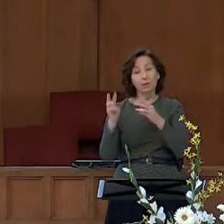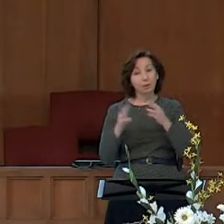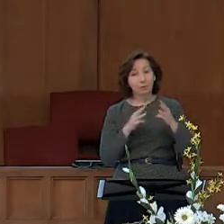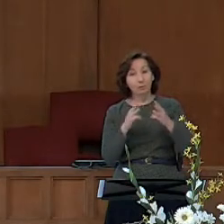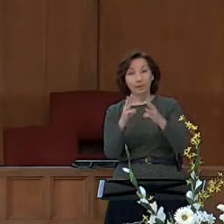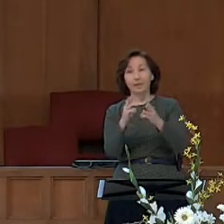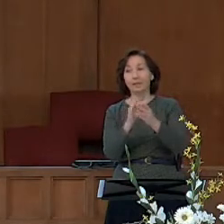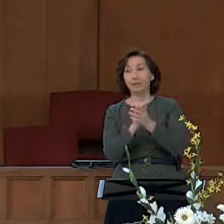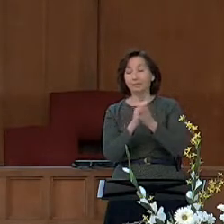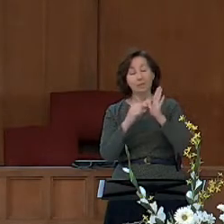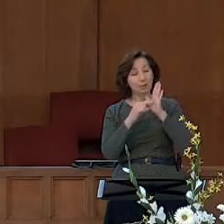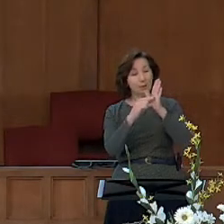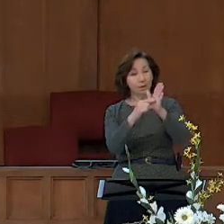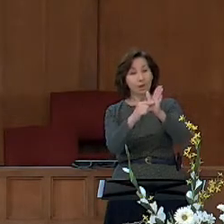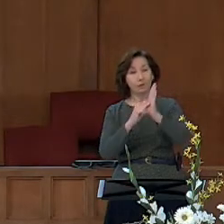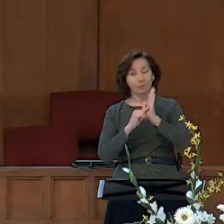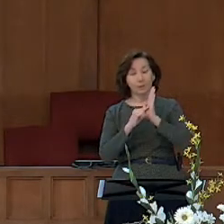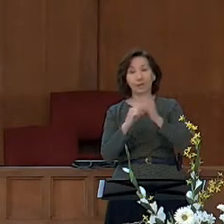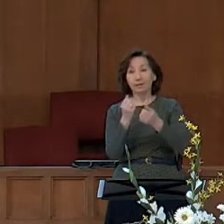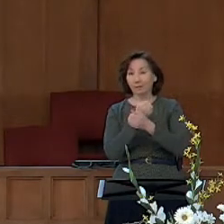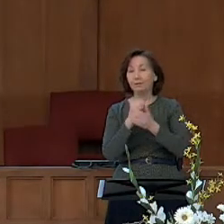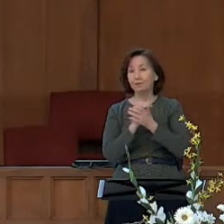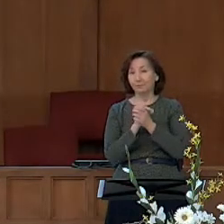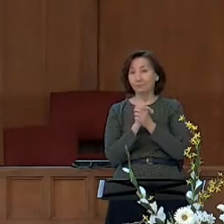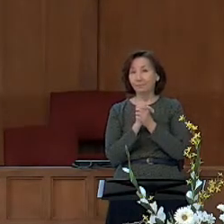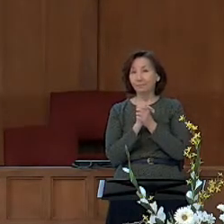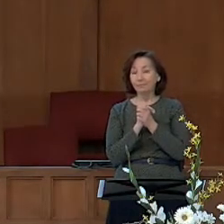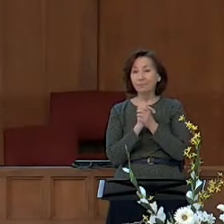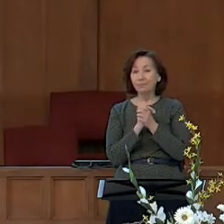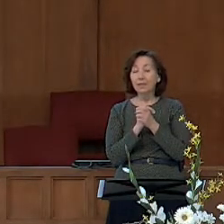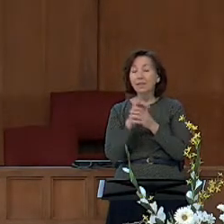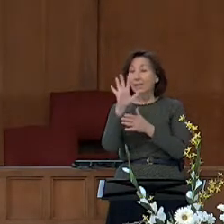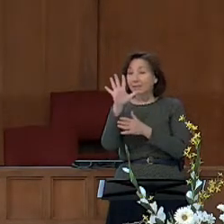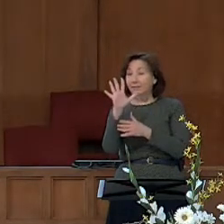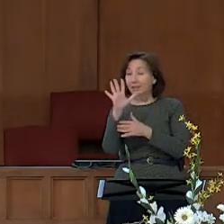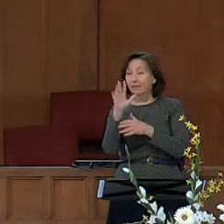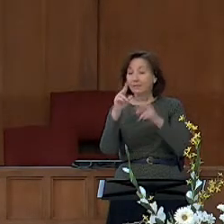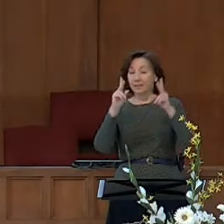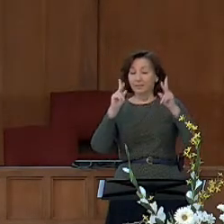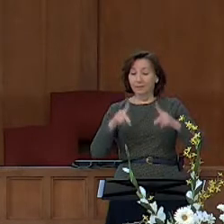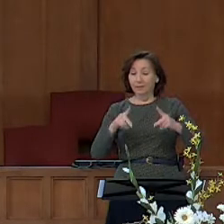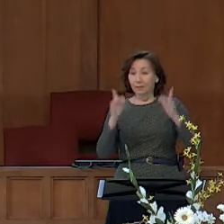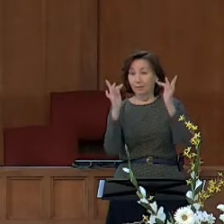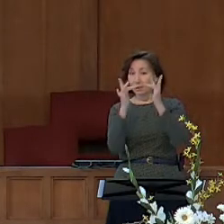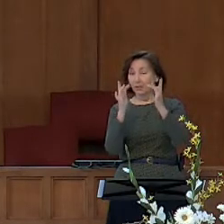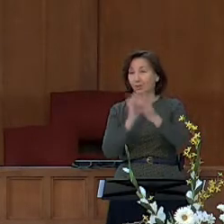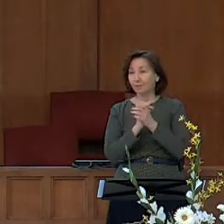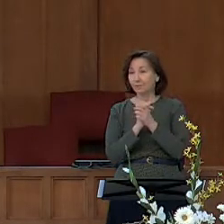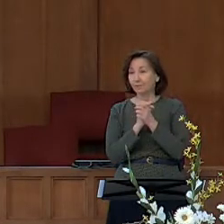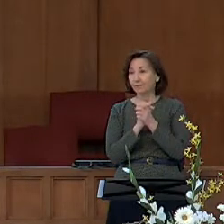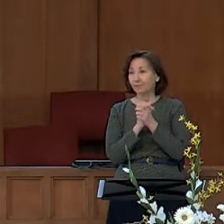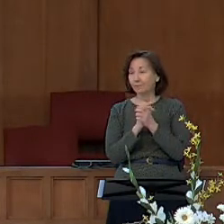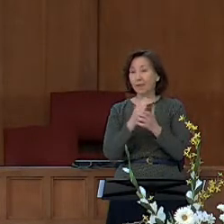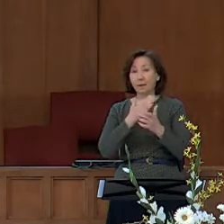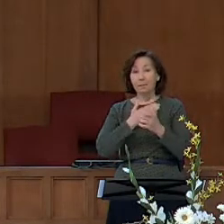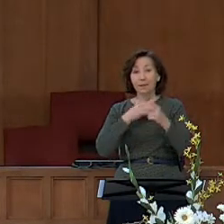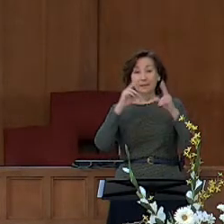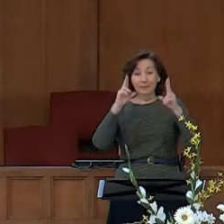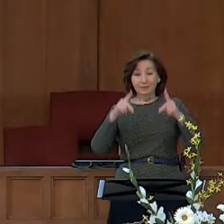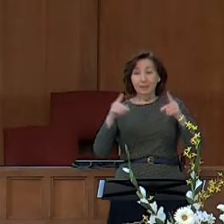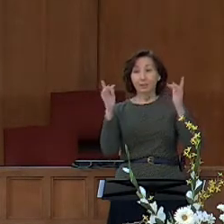of showing me love. And then five is physical touch. Mine's is physical